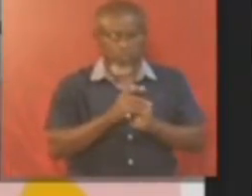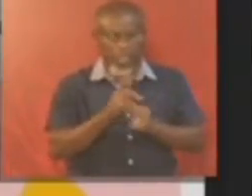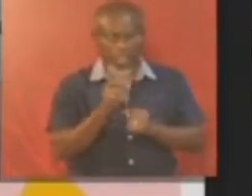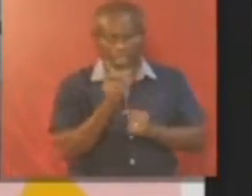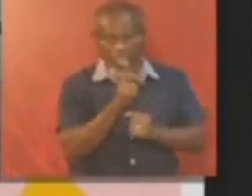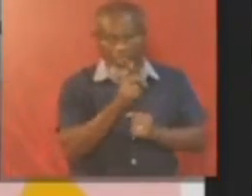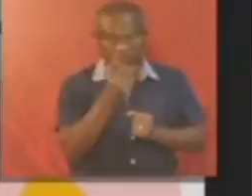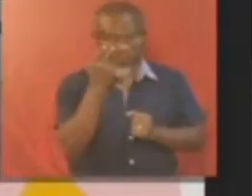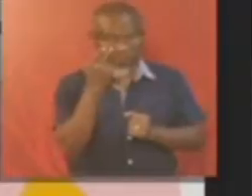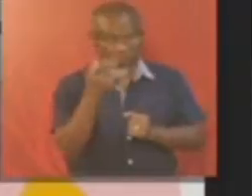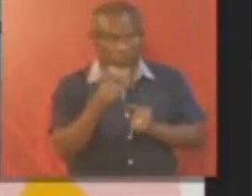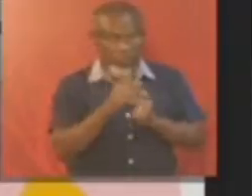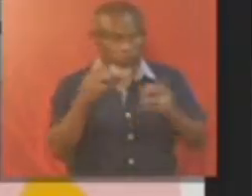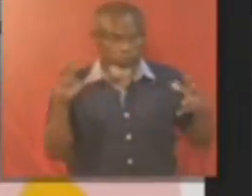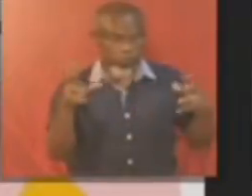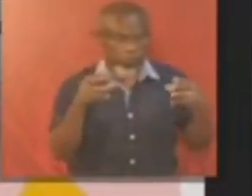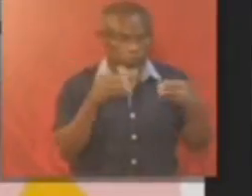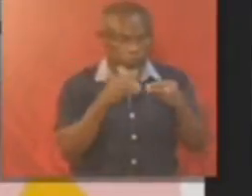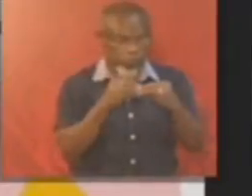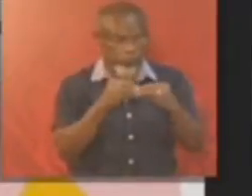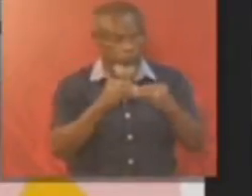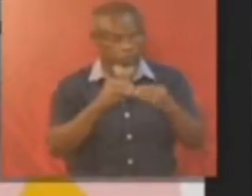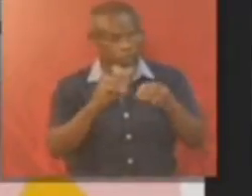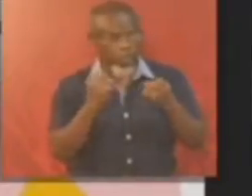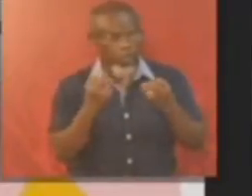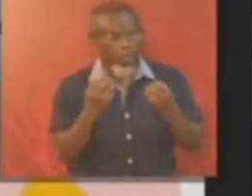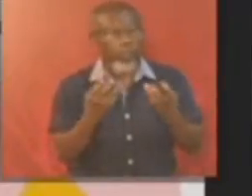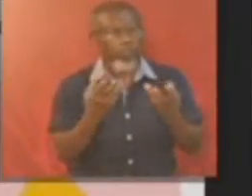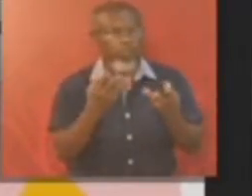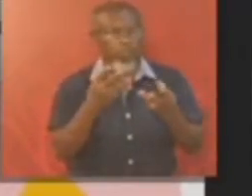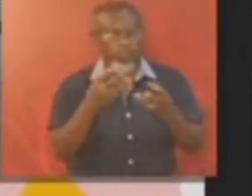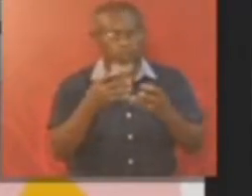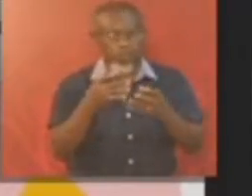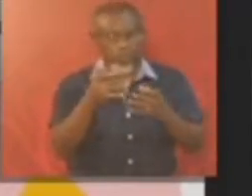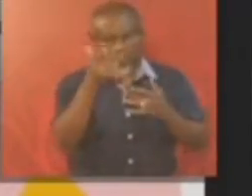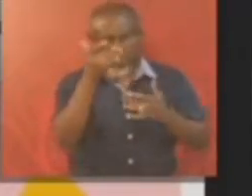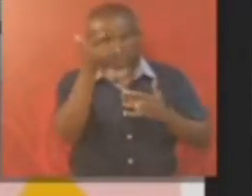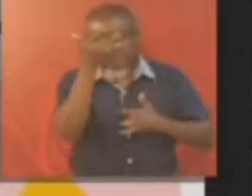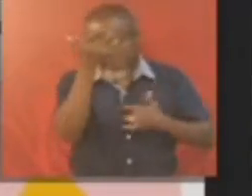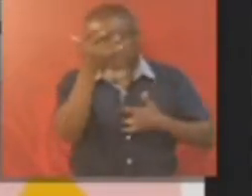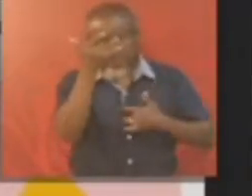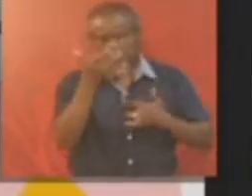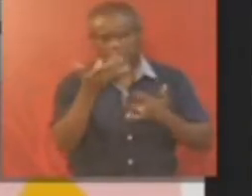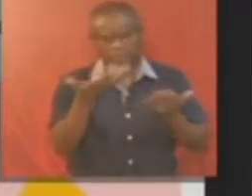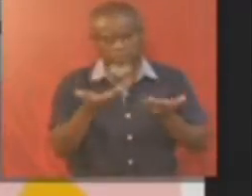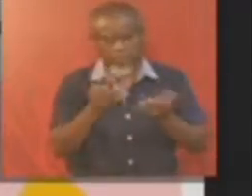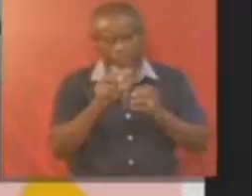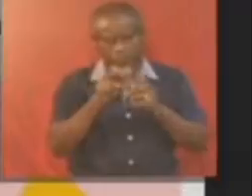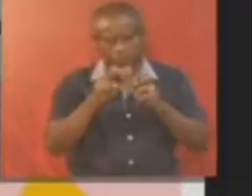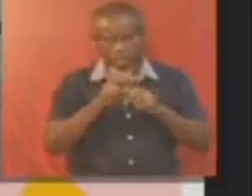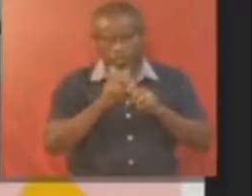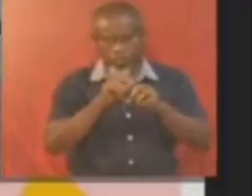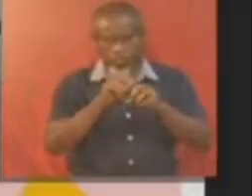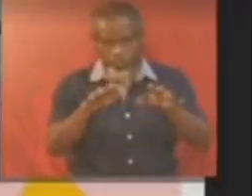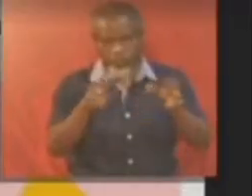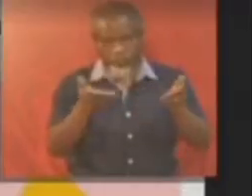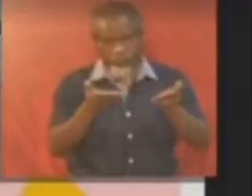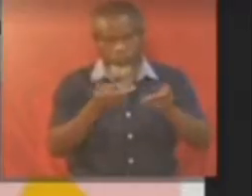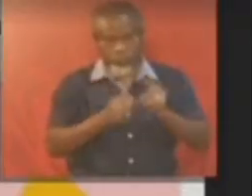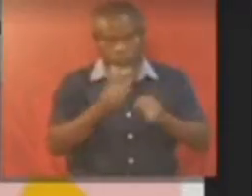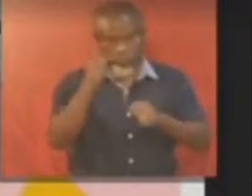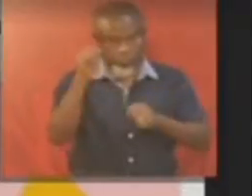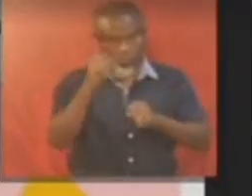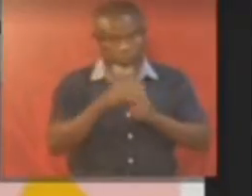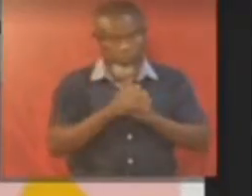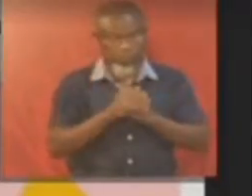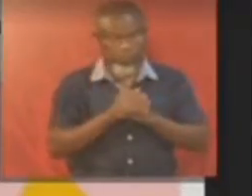for Trinidad and Tobago. We see January to March, more or less. We have consistent into the security zone, going a little